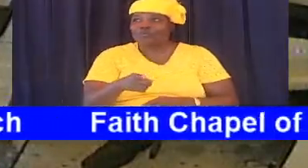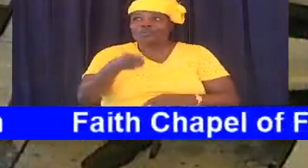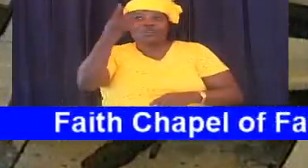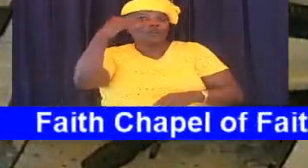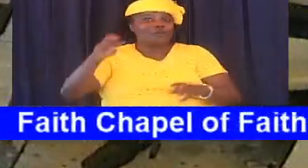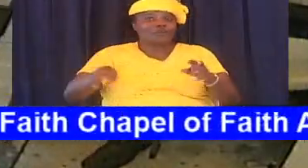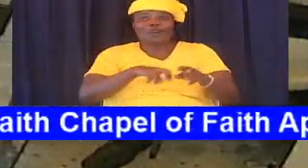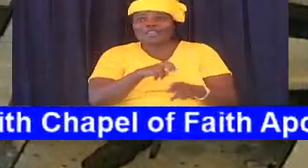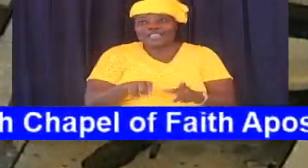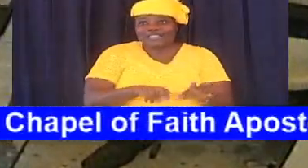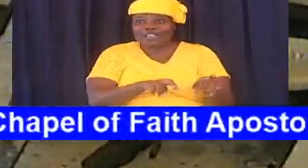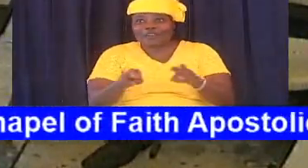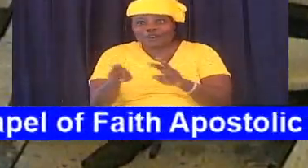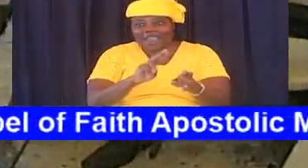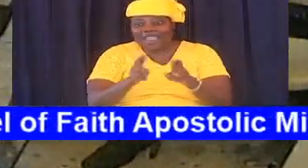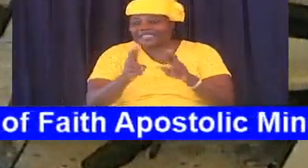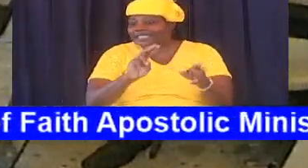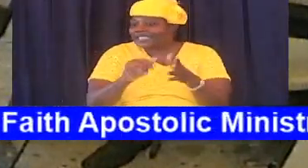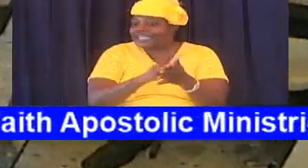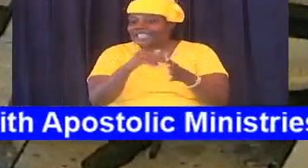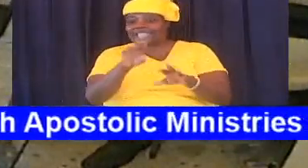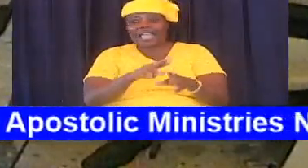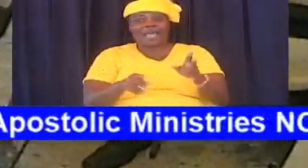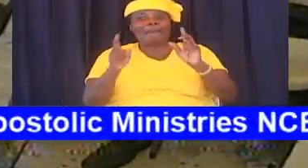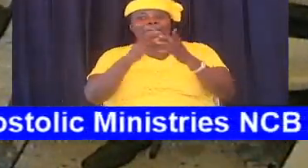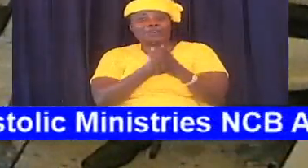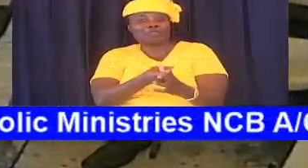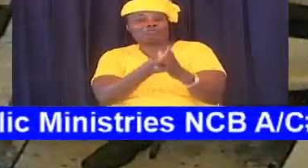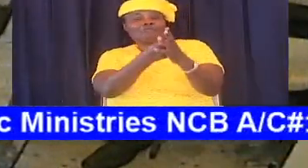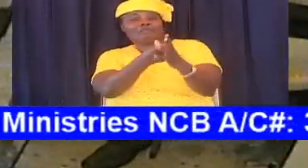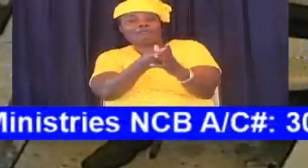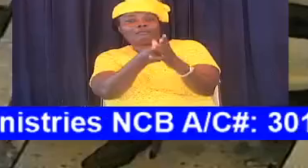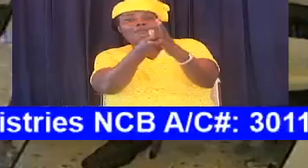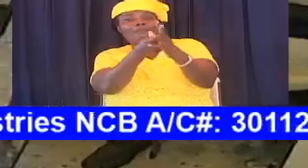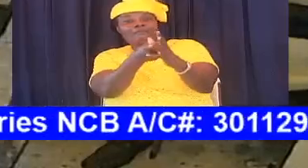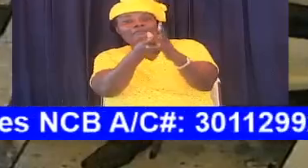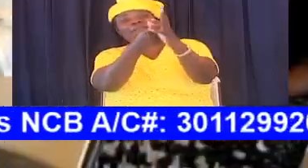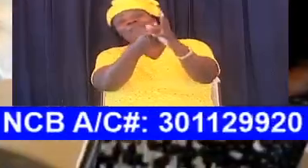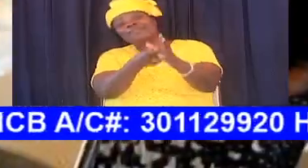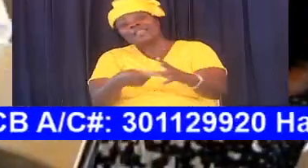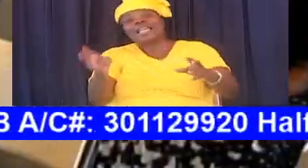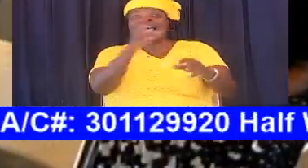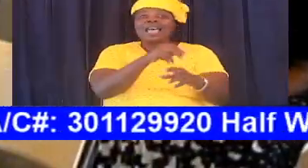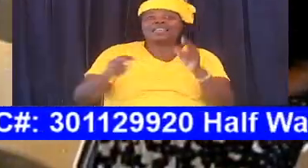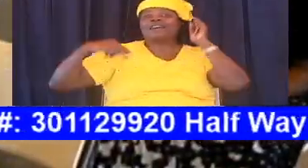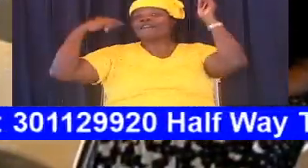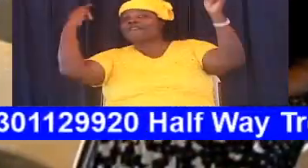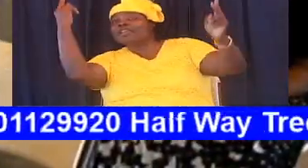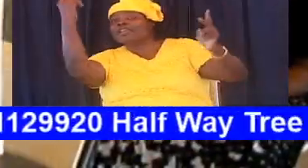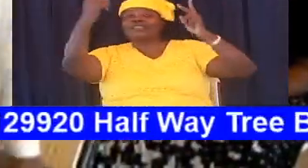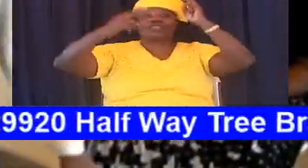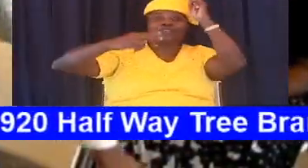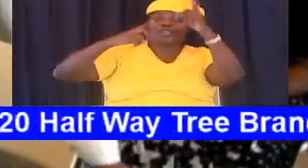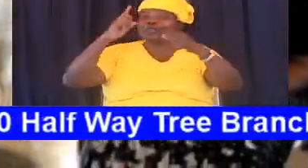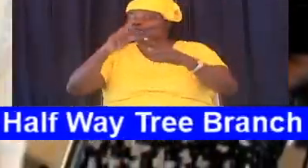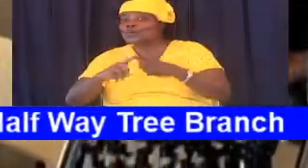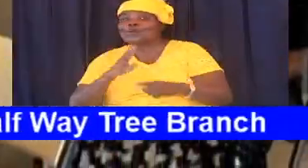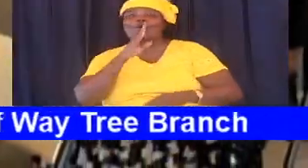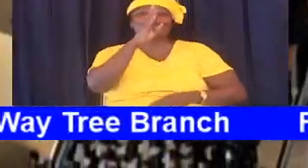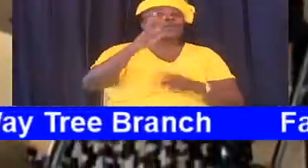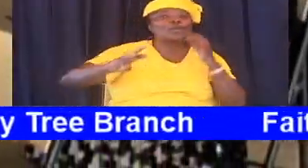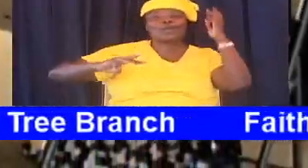Lord Jesus, keep me true. For there's a race that I must run, and a victory